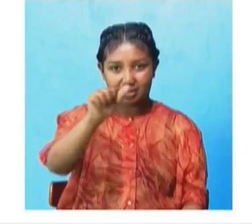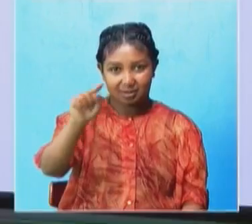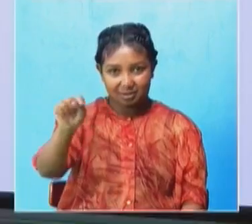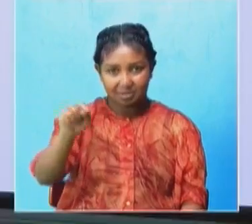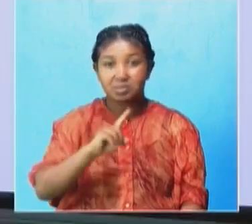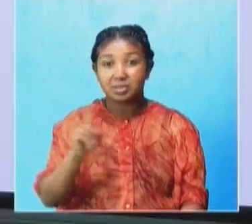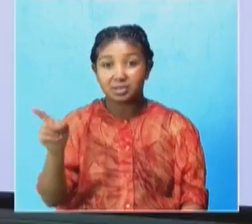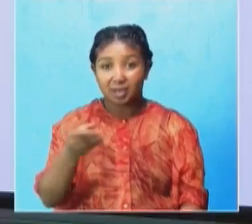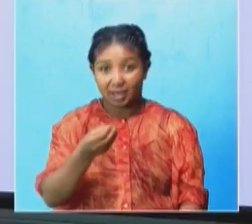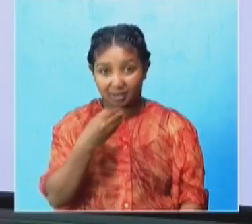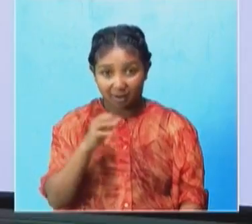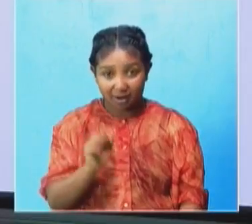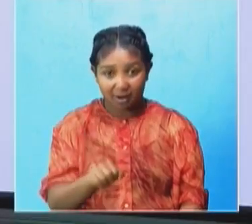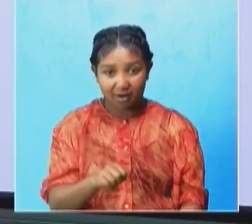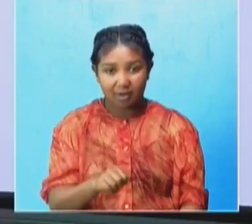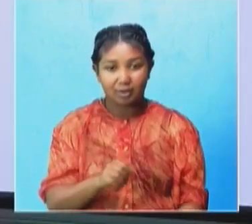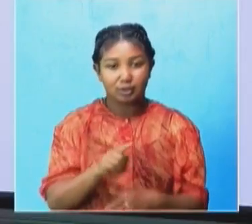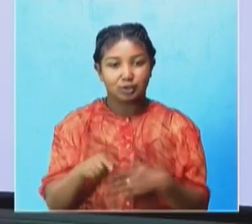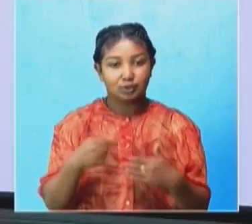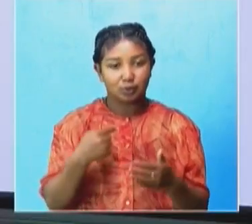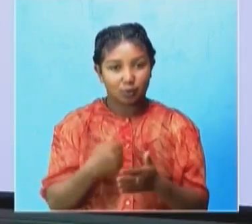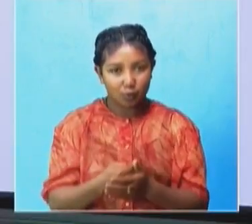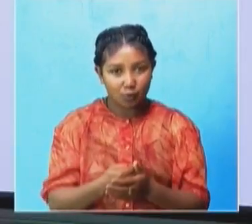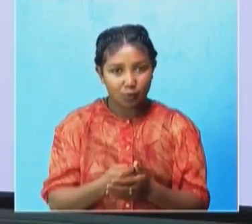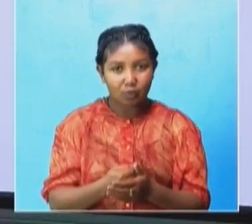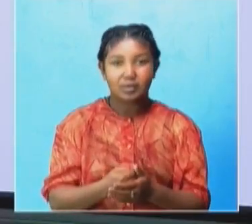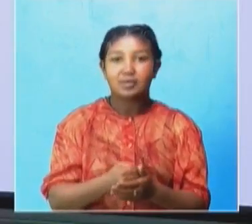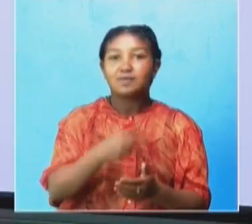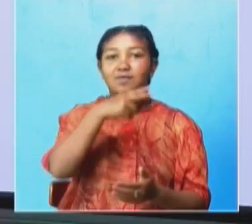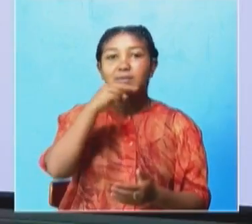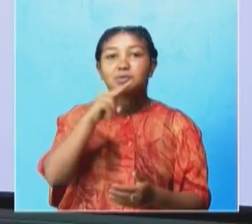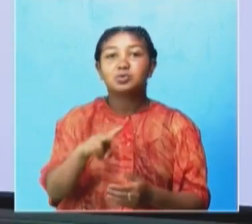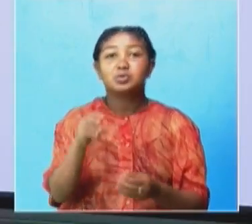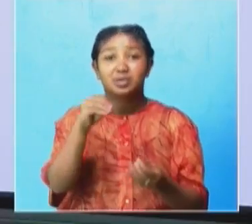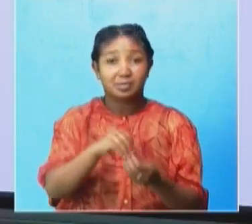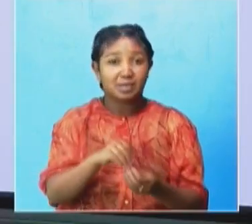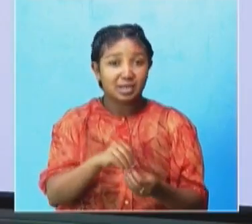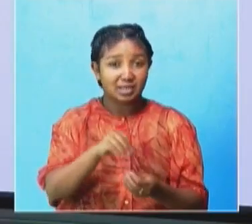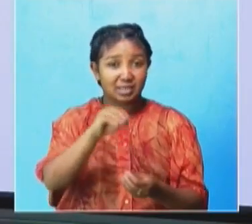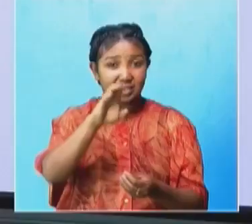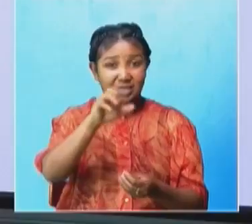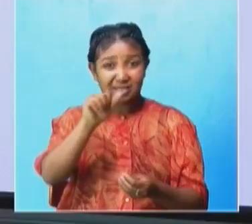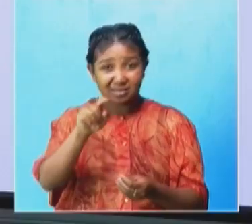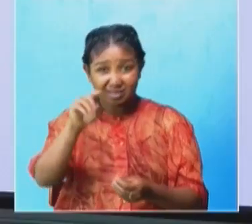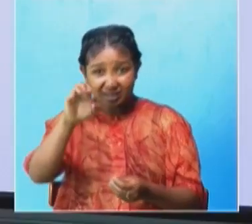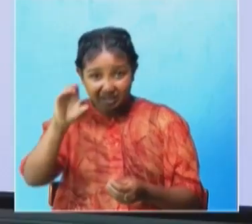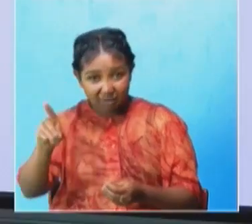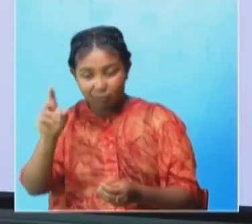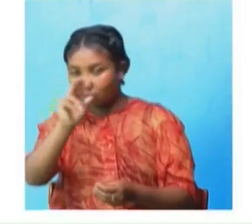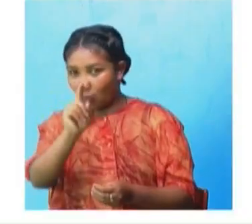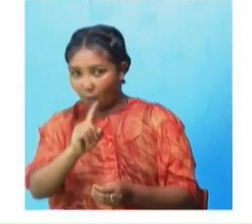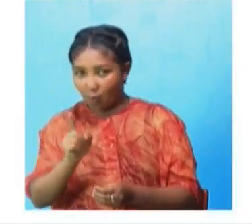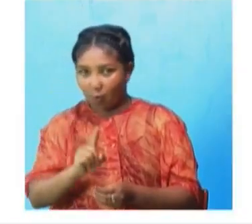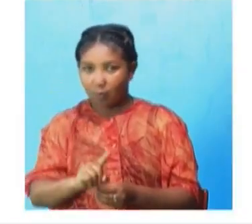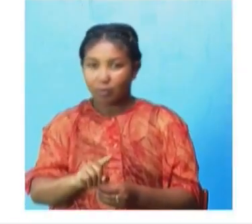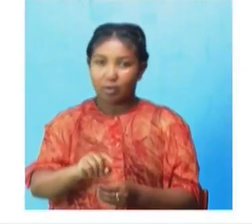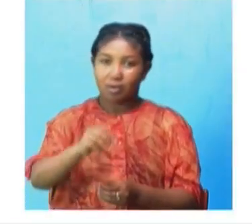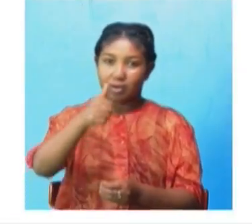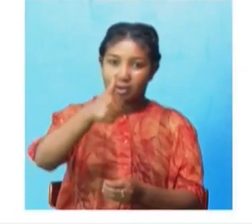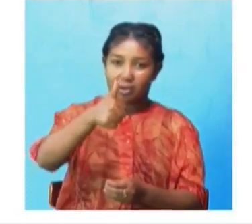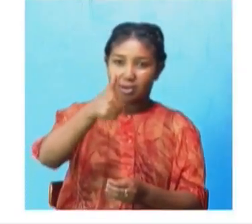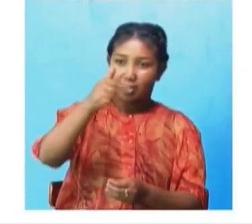This is eat. So let us change it to as verb 2. Here is ate.